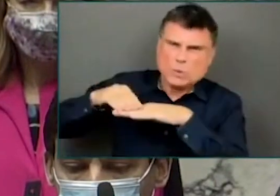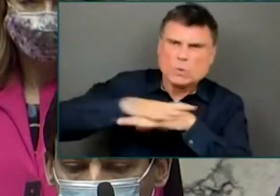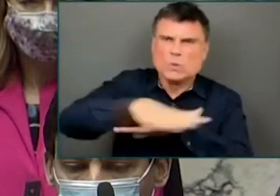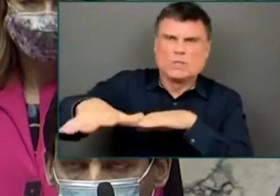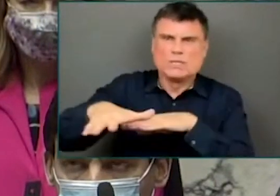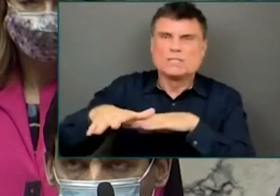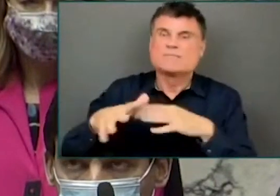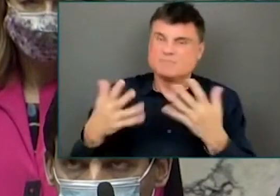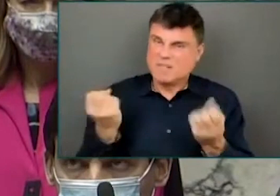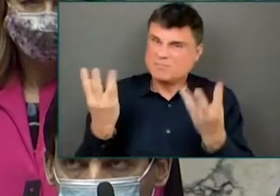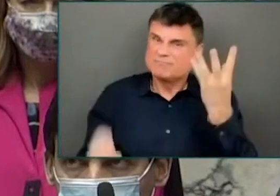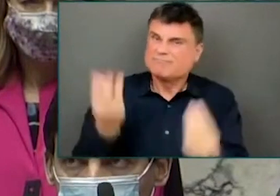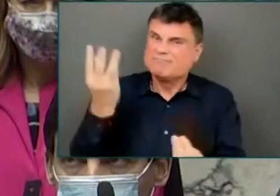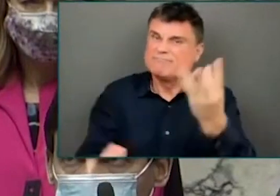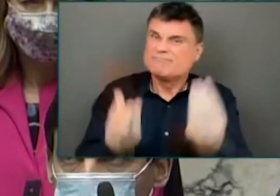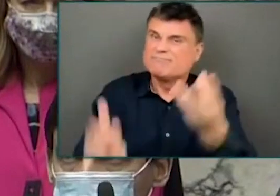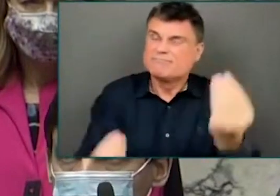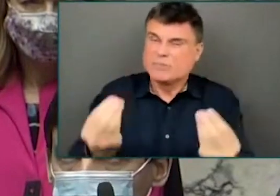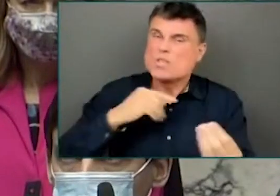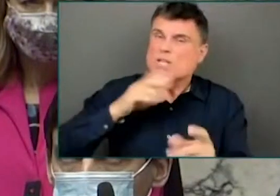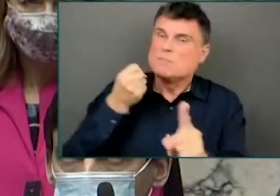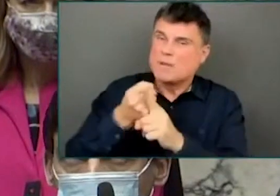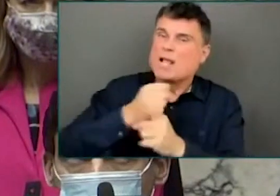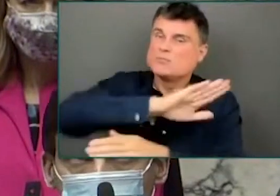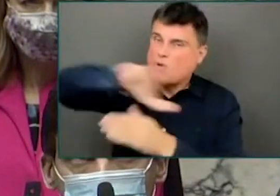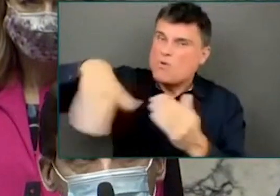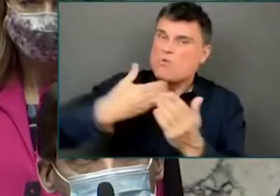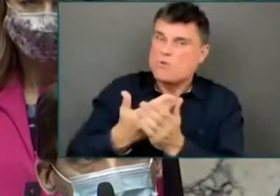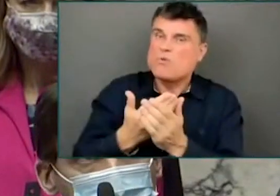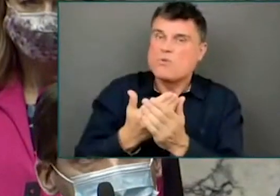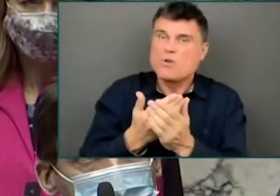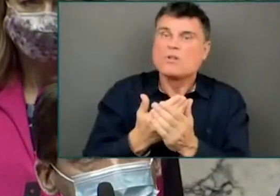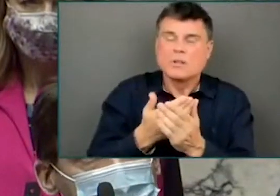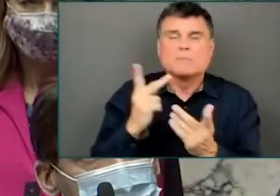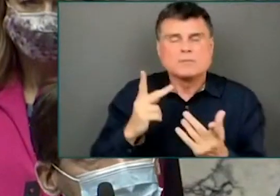grieving, may your loved ones be for a blessing.